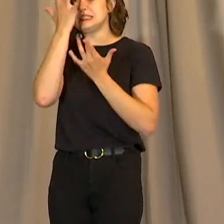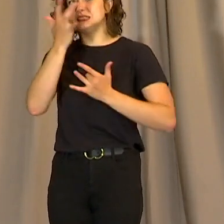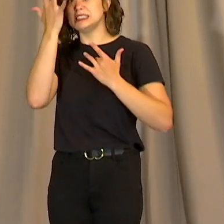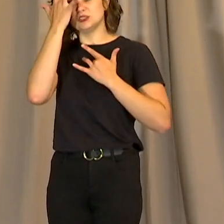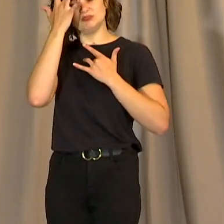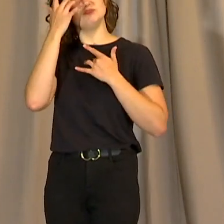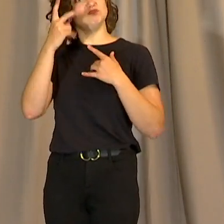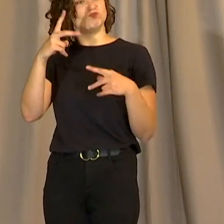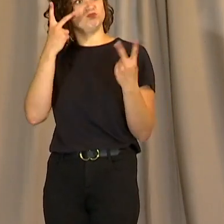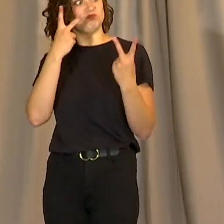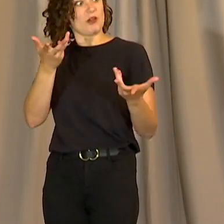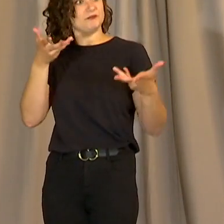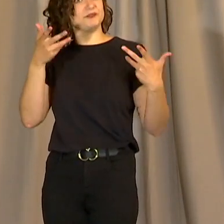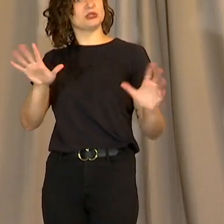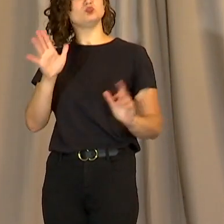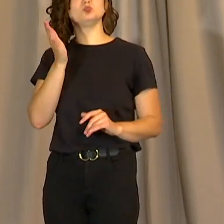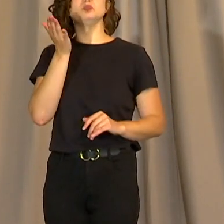of all